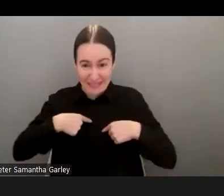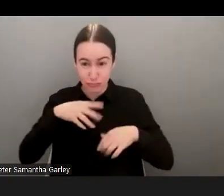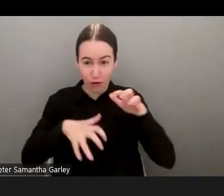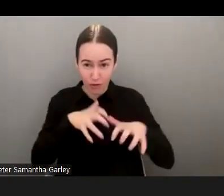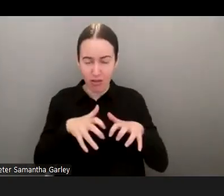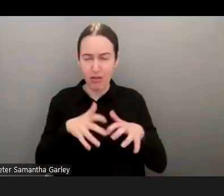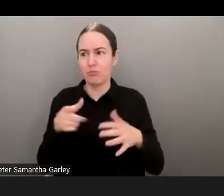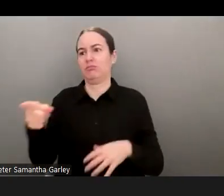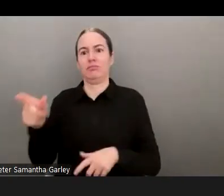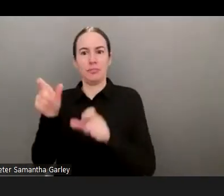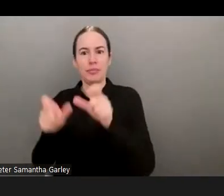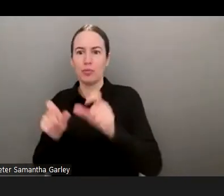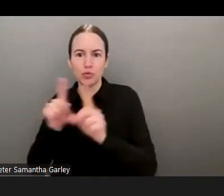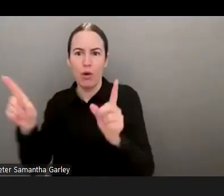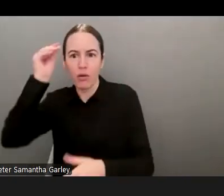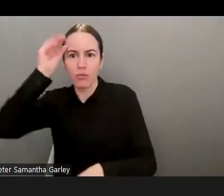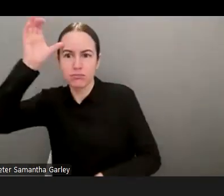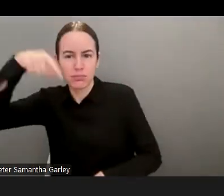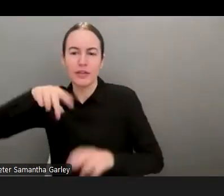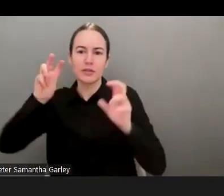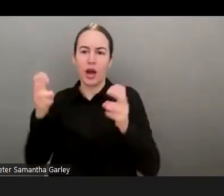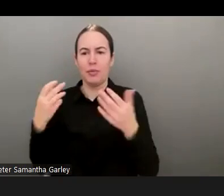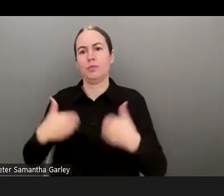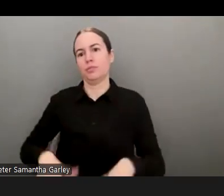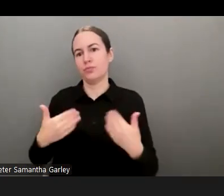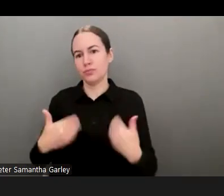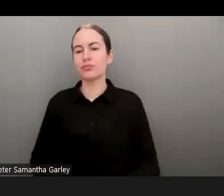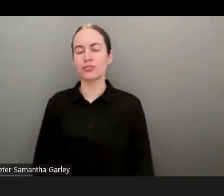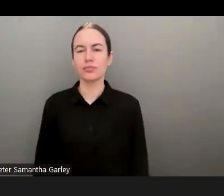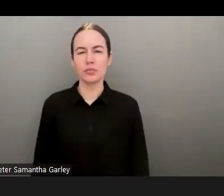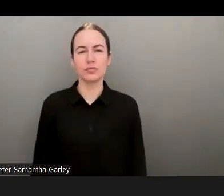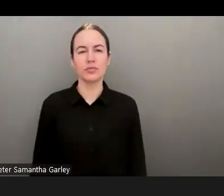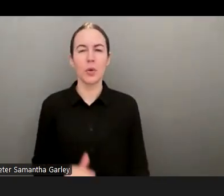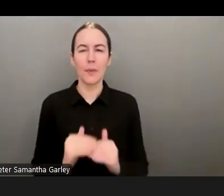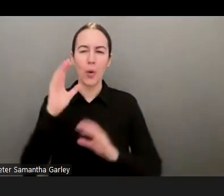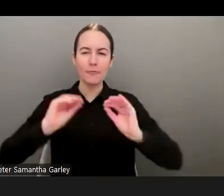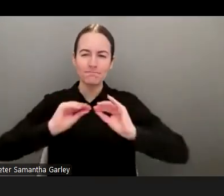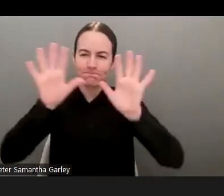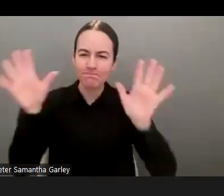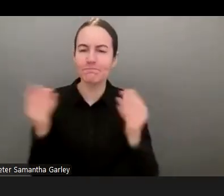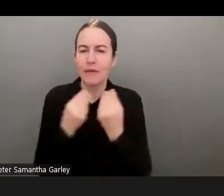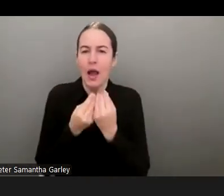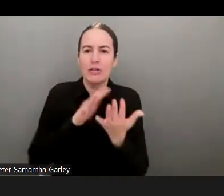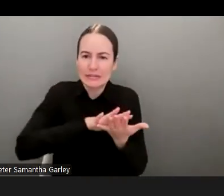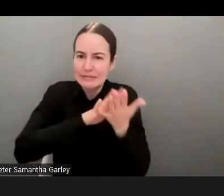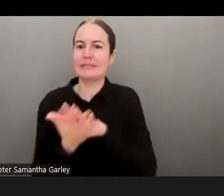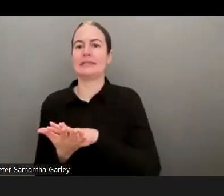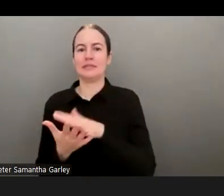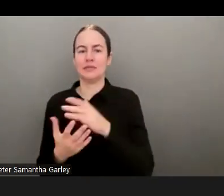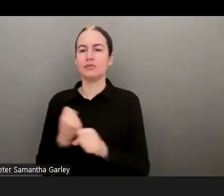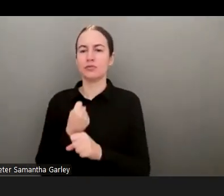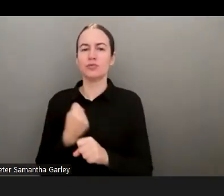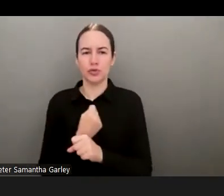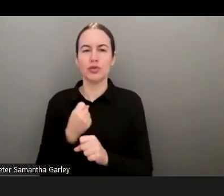So I think that's a lot of work that has to be done on that field. And I think, as you mentioned, if